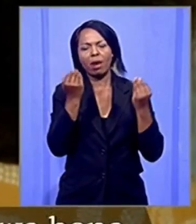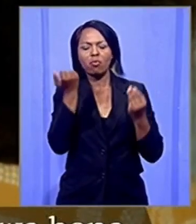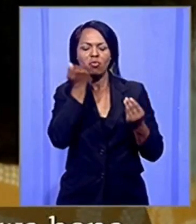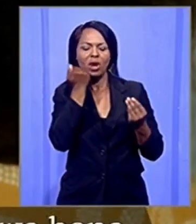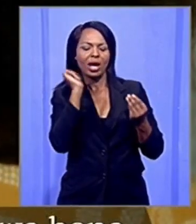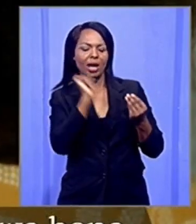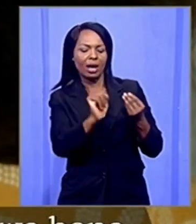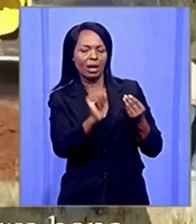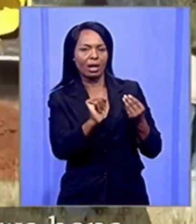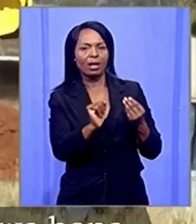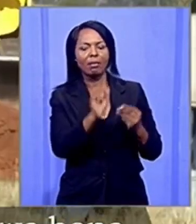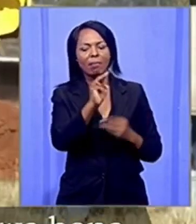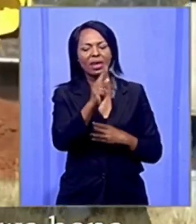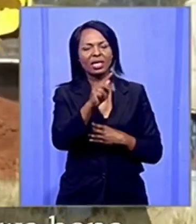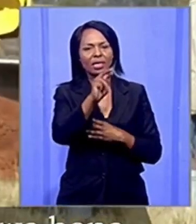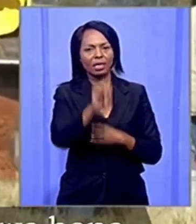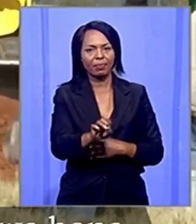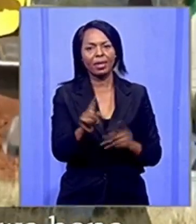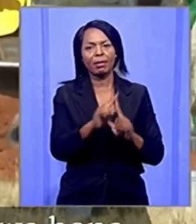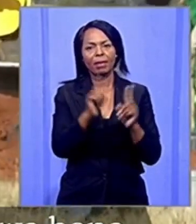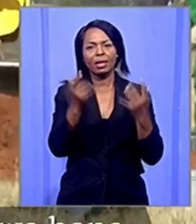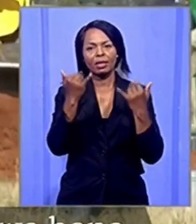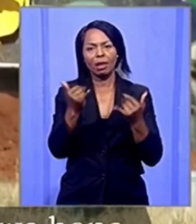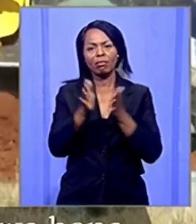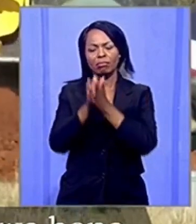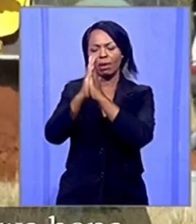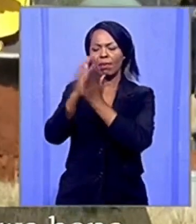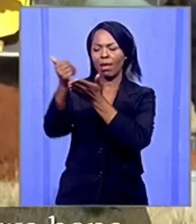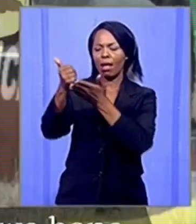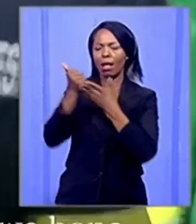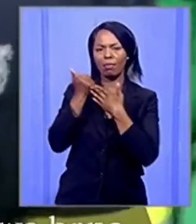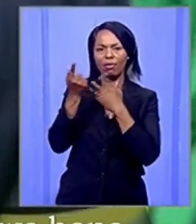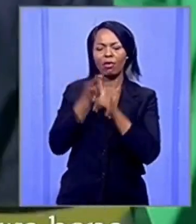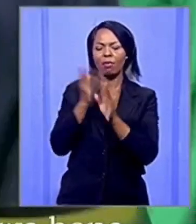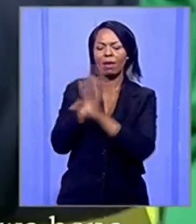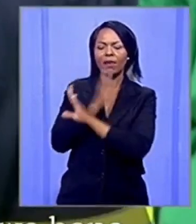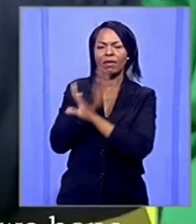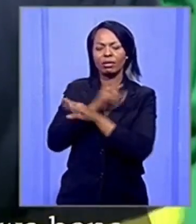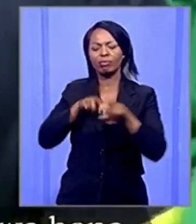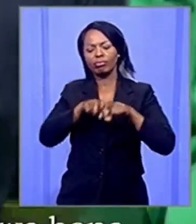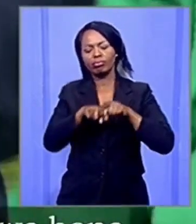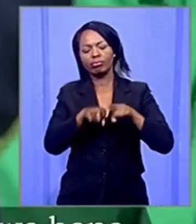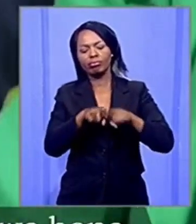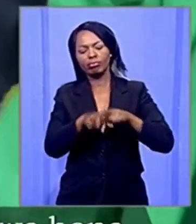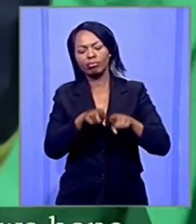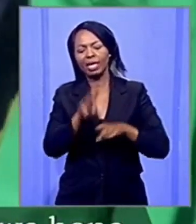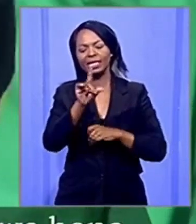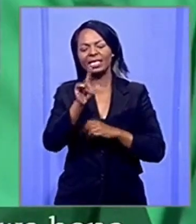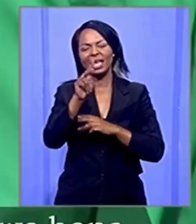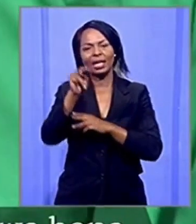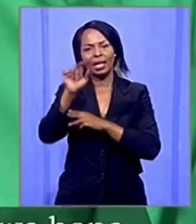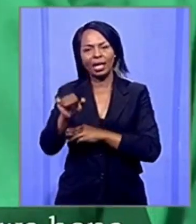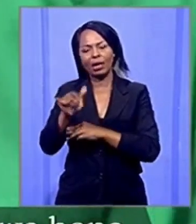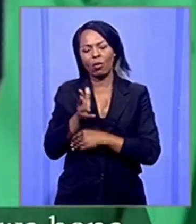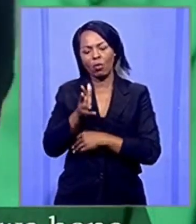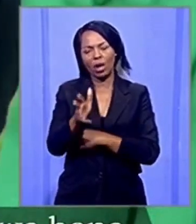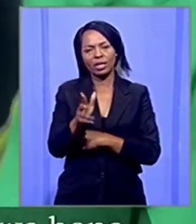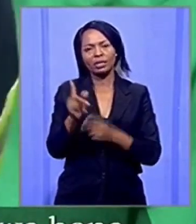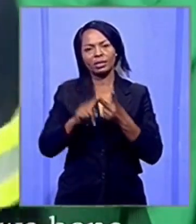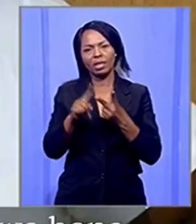ga Makinye. Ba lelapa ba ne ba lopa thuso go lephata la poraefete la forensiki go ne diteko tsa DNA go tswa pusong di